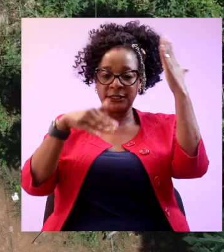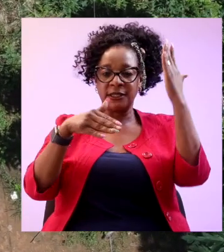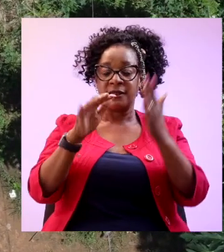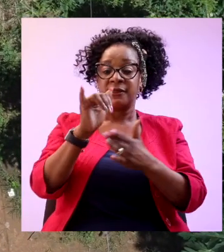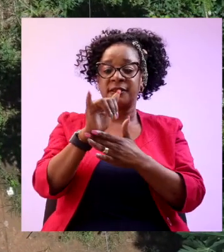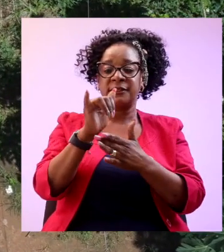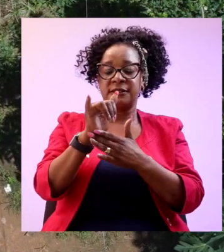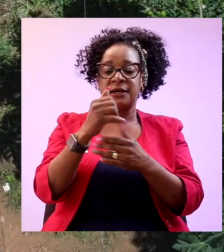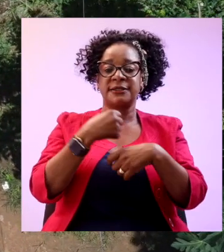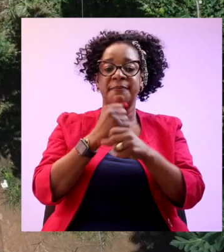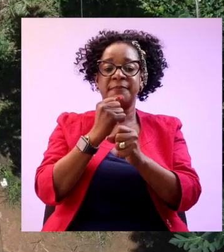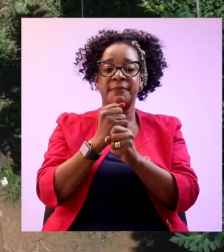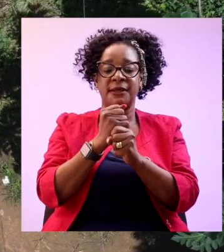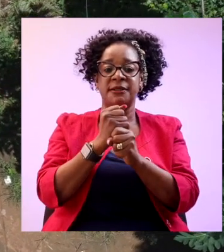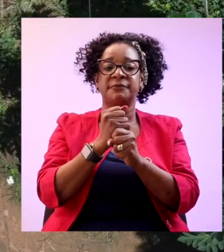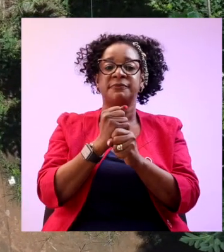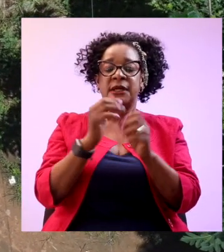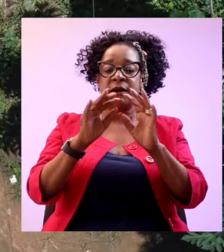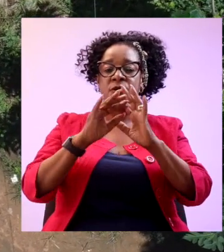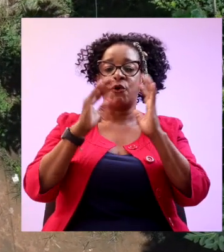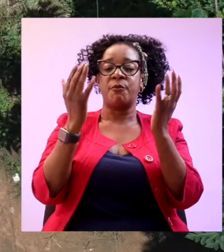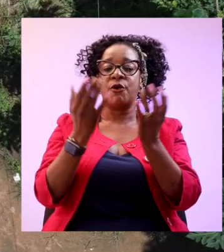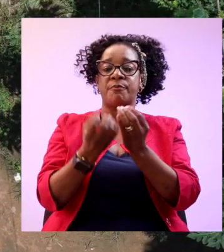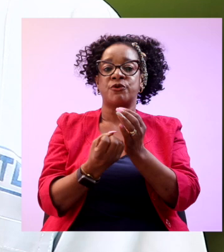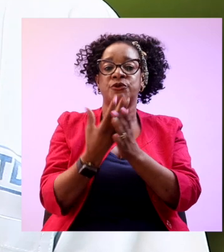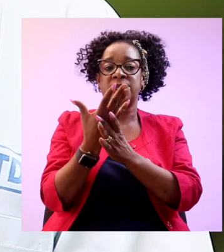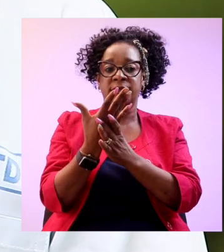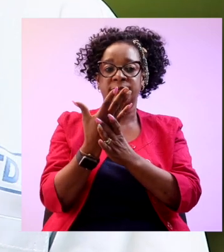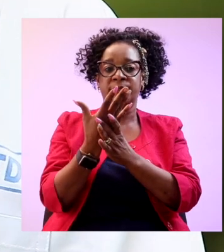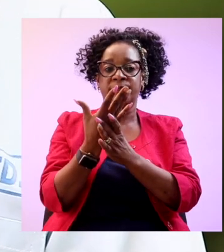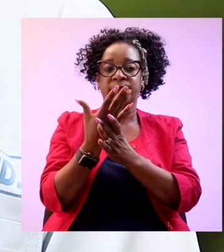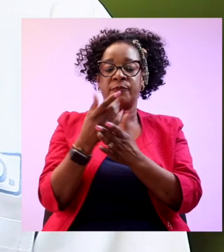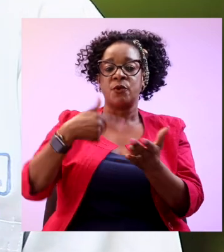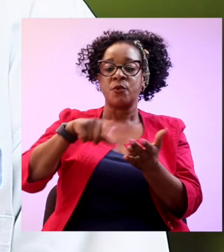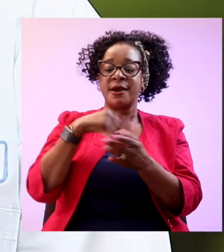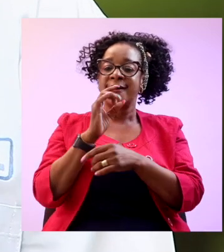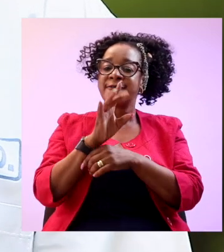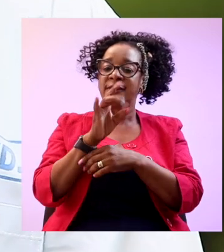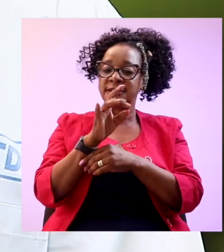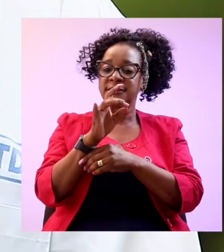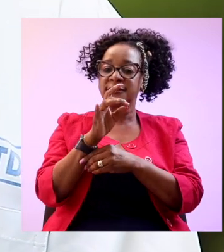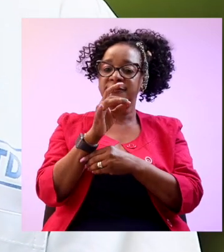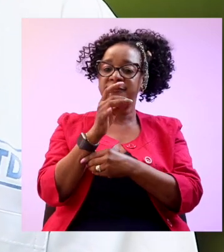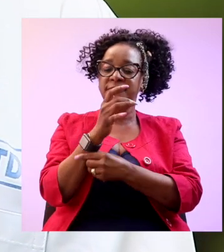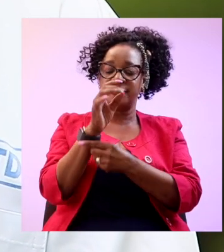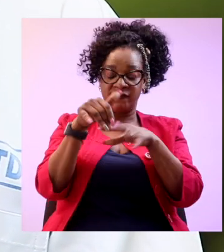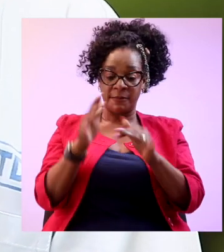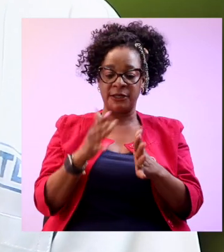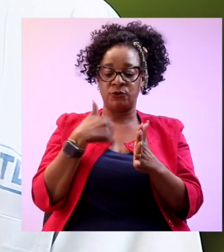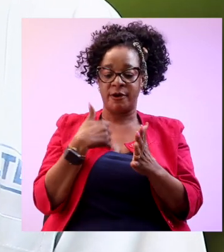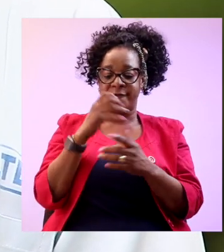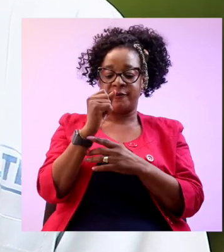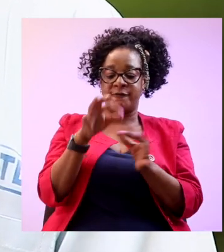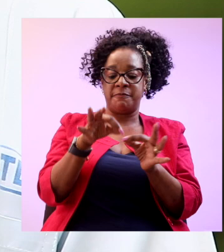expertise in Bixa cultivation have made it a leading global producer. We are advising farmers to do a spacing of 5